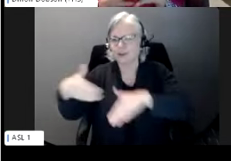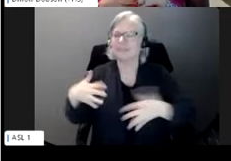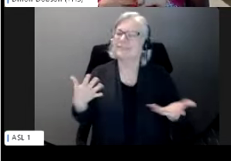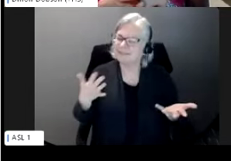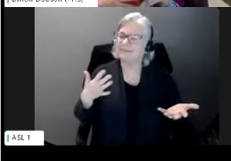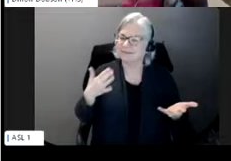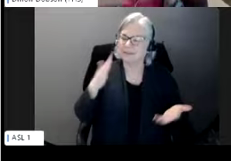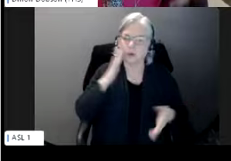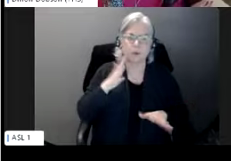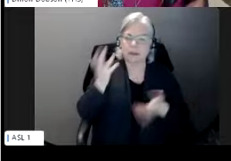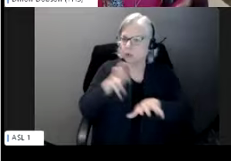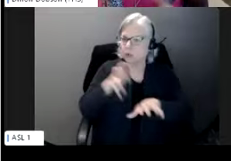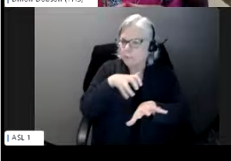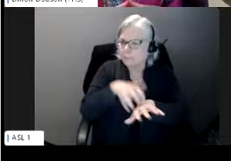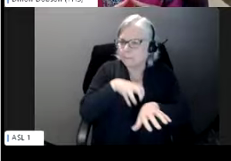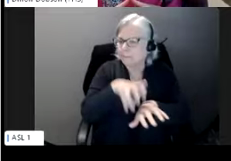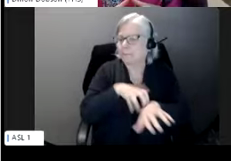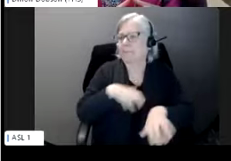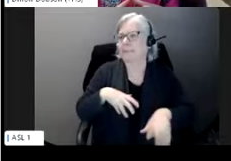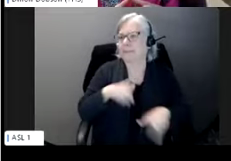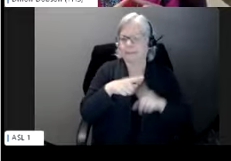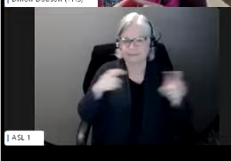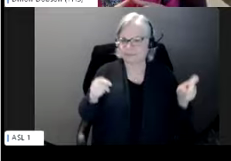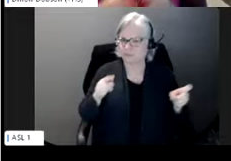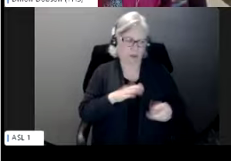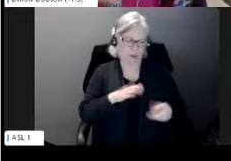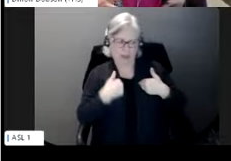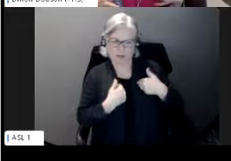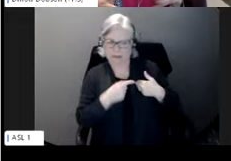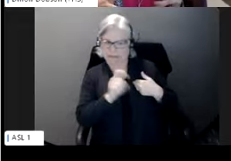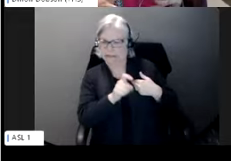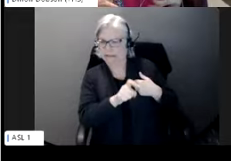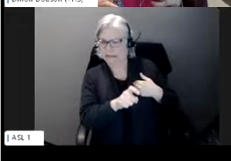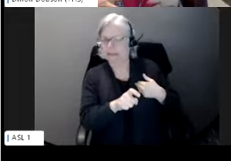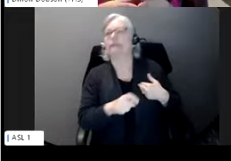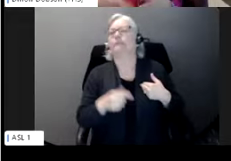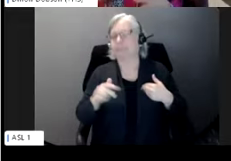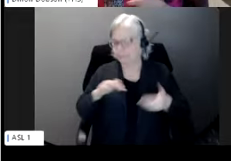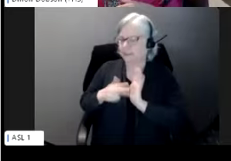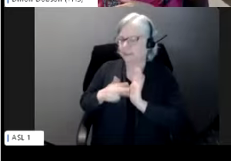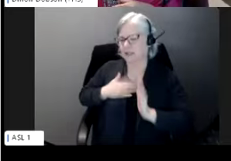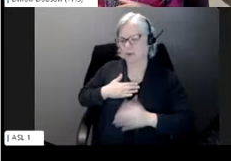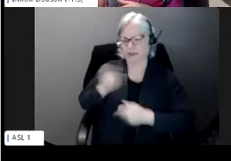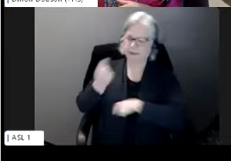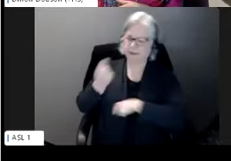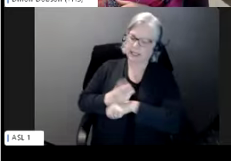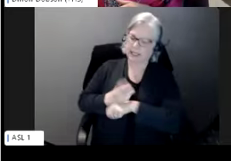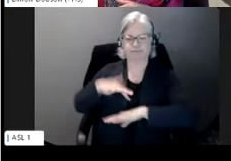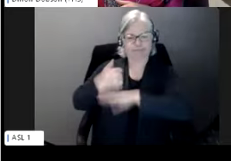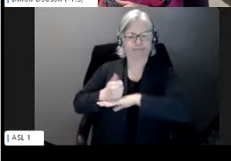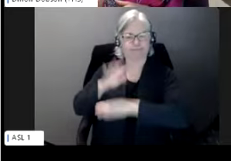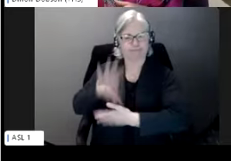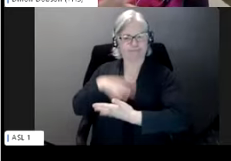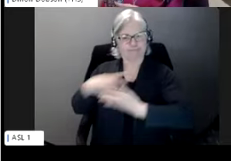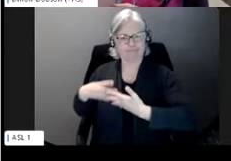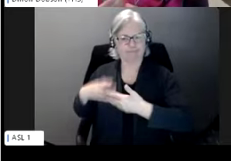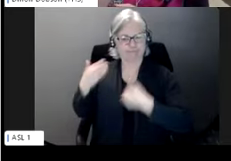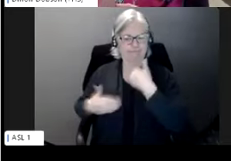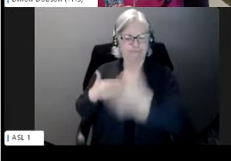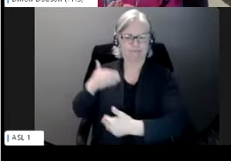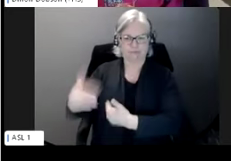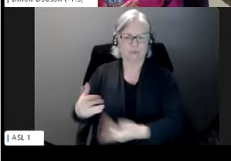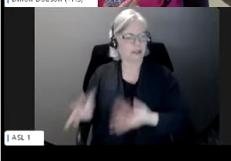maybe grooming, going, addressing any of those animals' needs will give us some structure to our day, and it can provide that sense of purpose, right? We